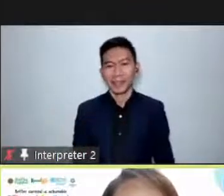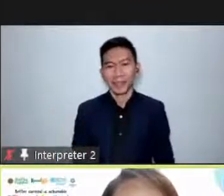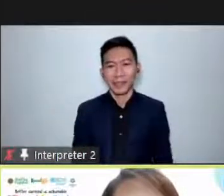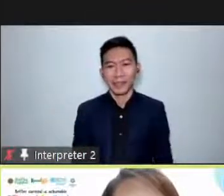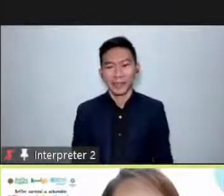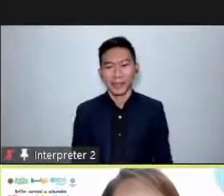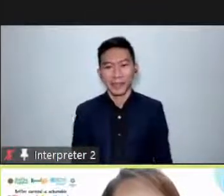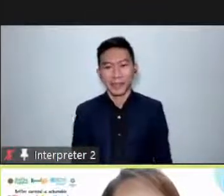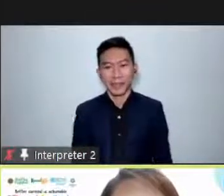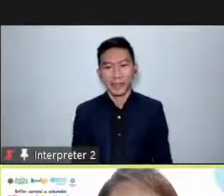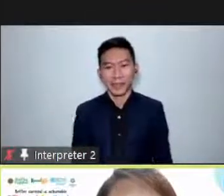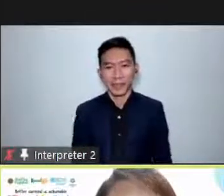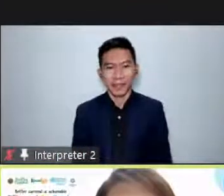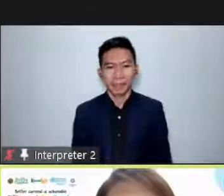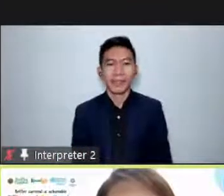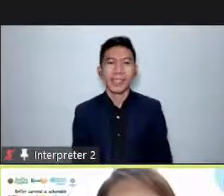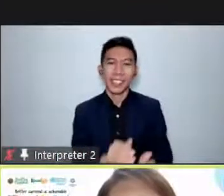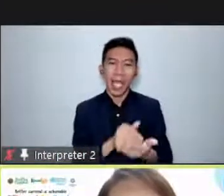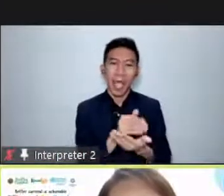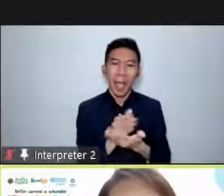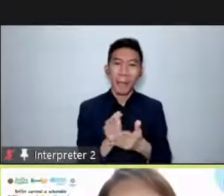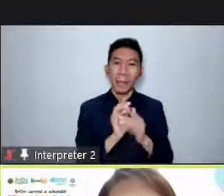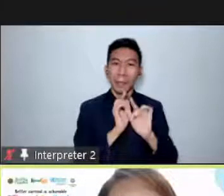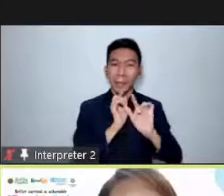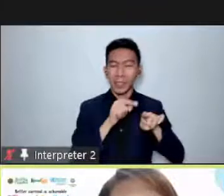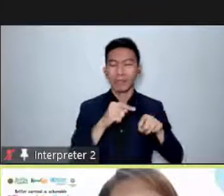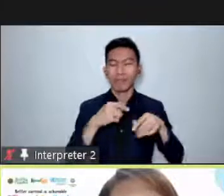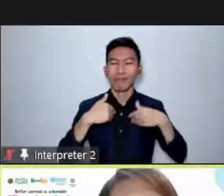yeah, so others said tired as well. So